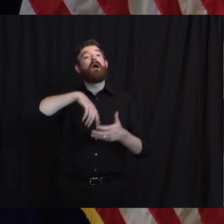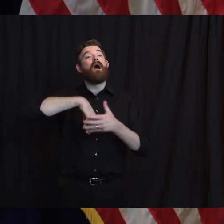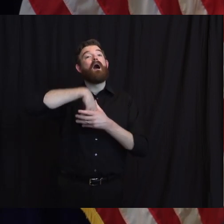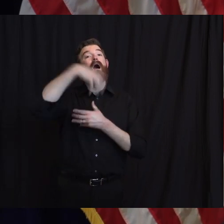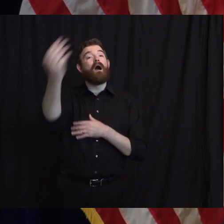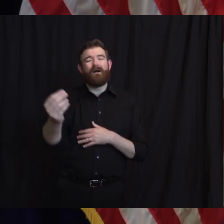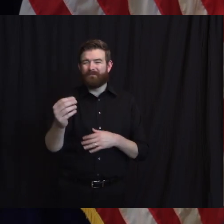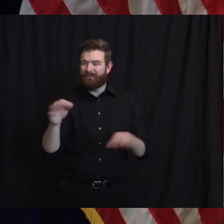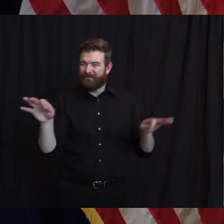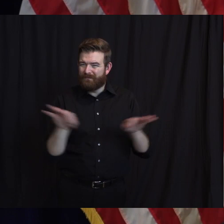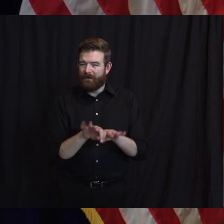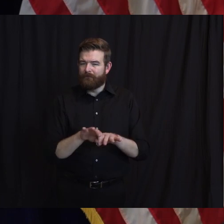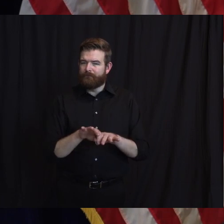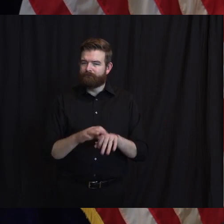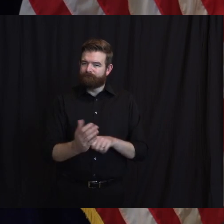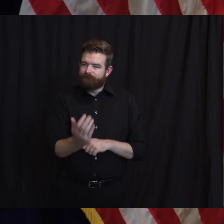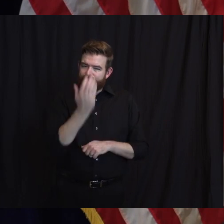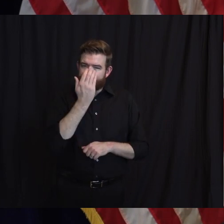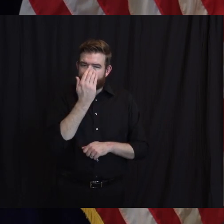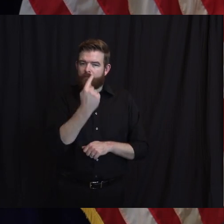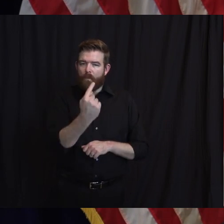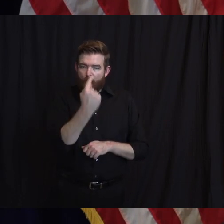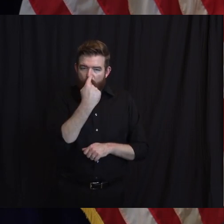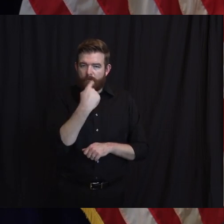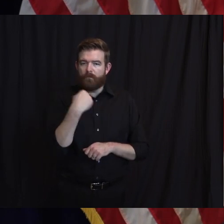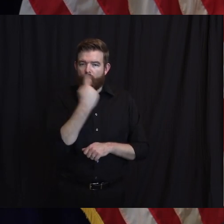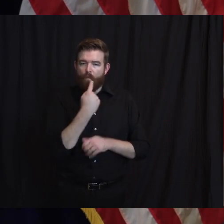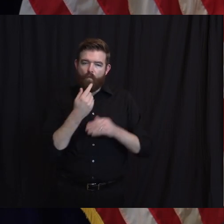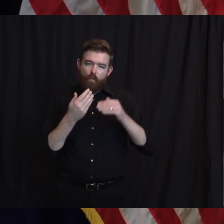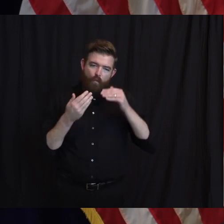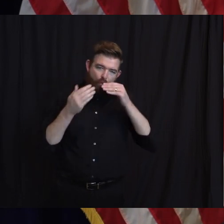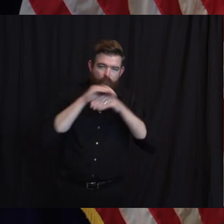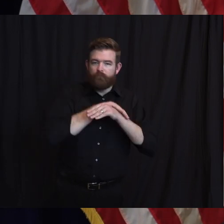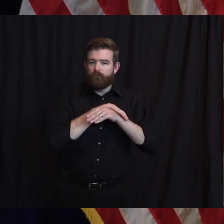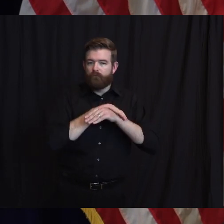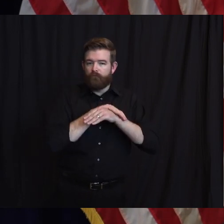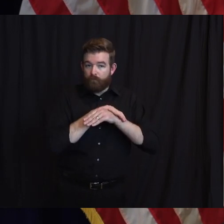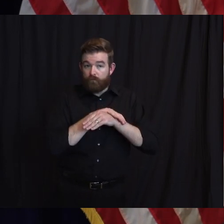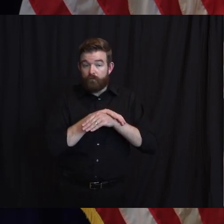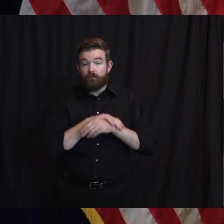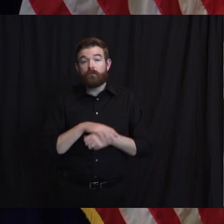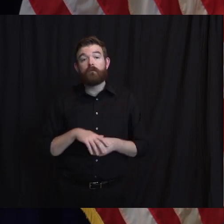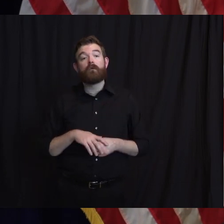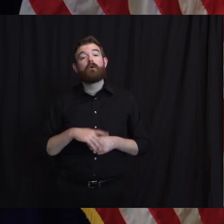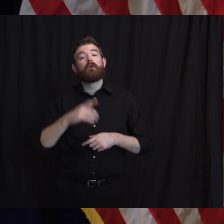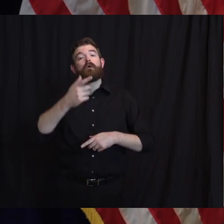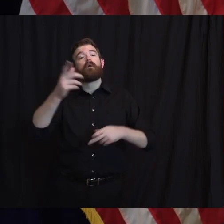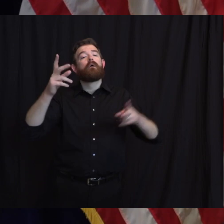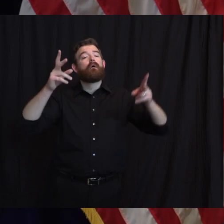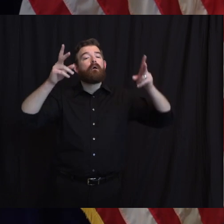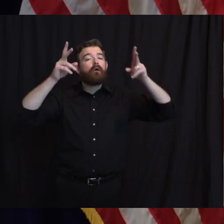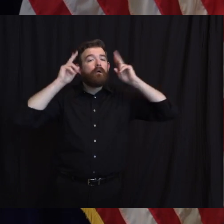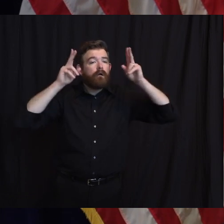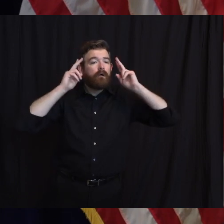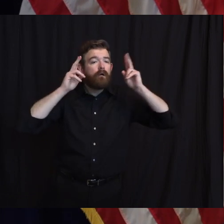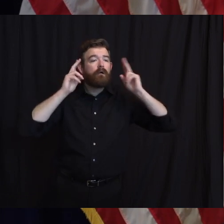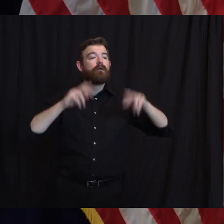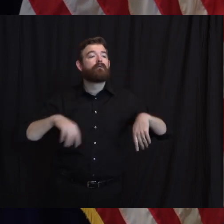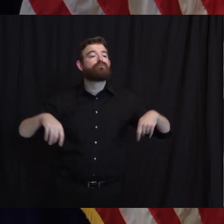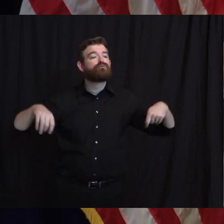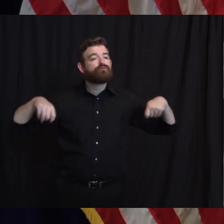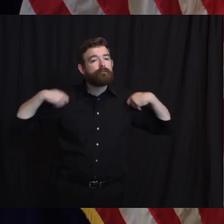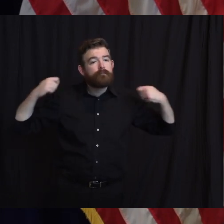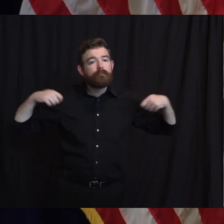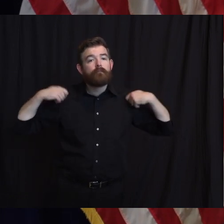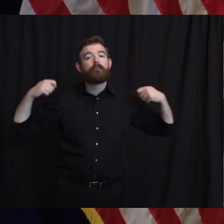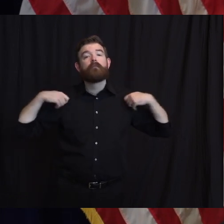nose. Listen, salons and gyms, first of all, let me say something that Matt would want me to say. The compliance has been overwhelming,